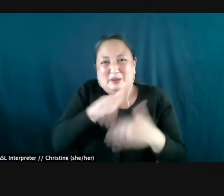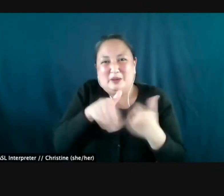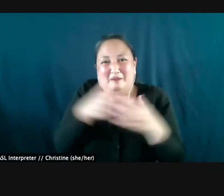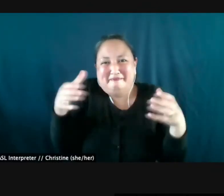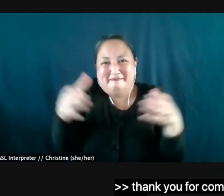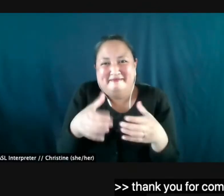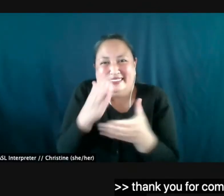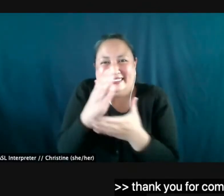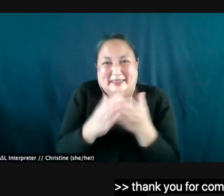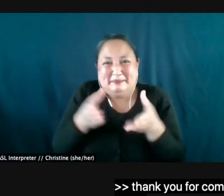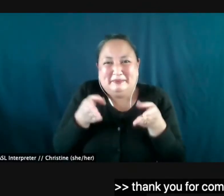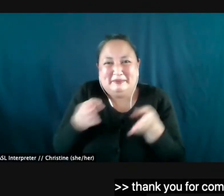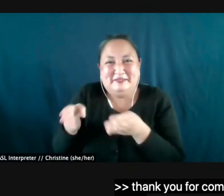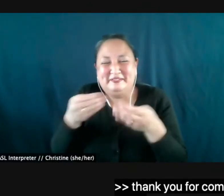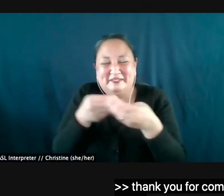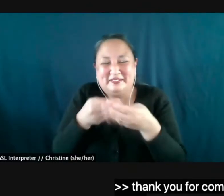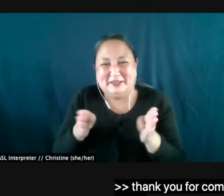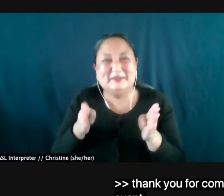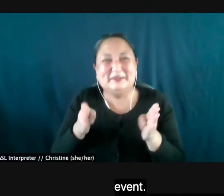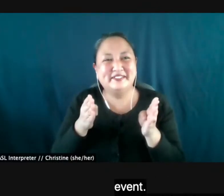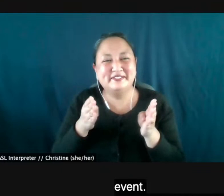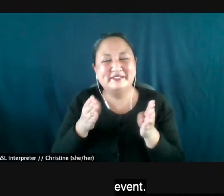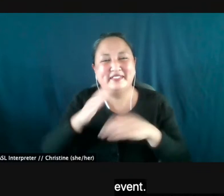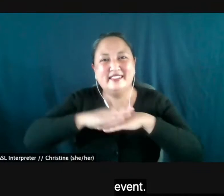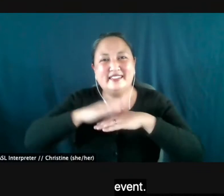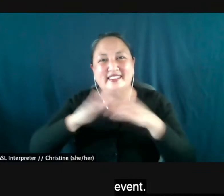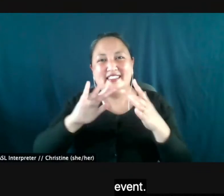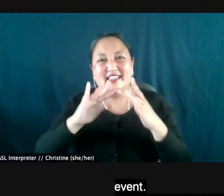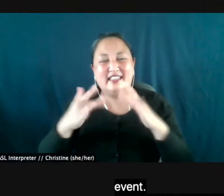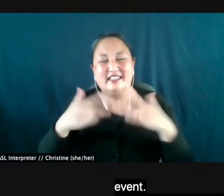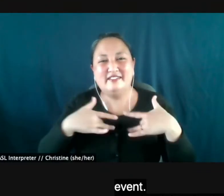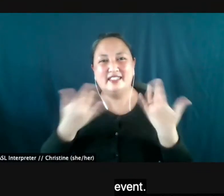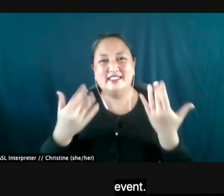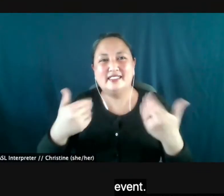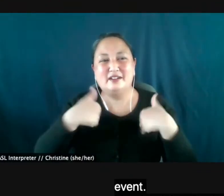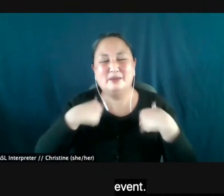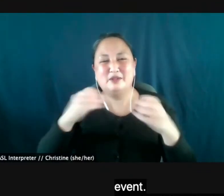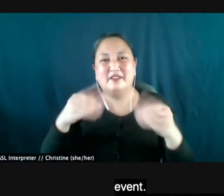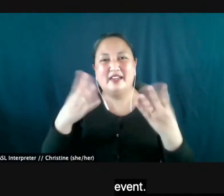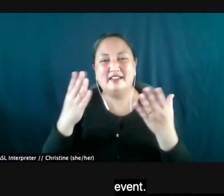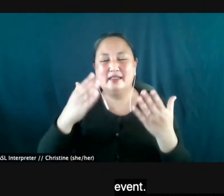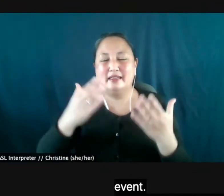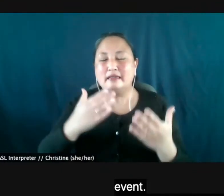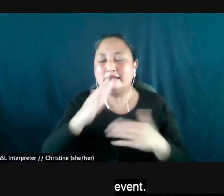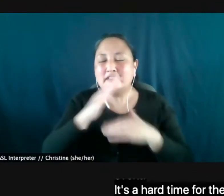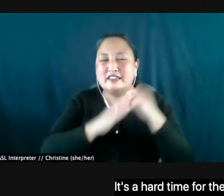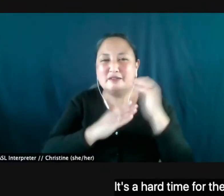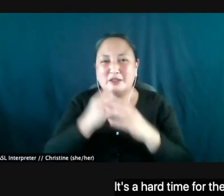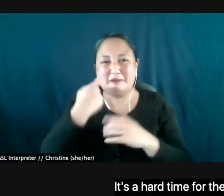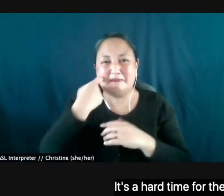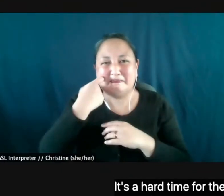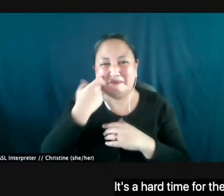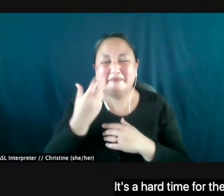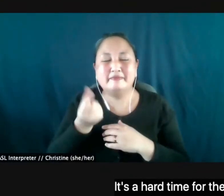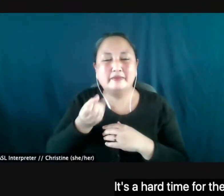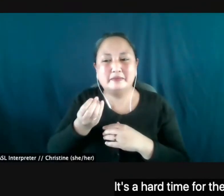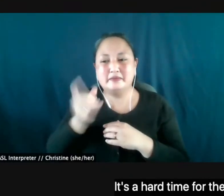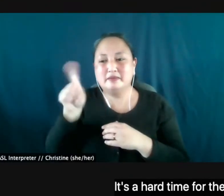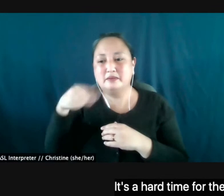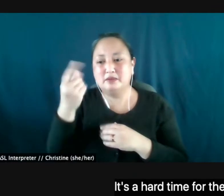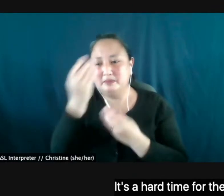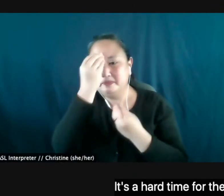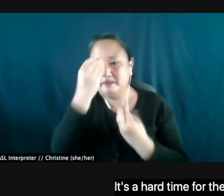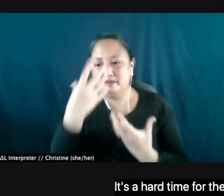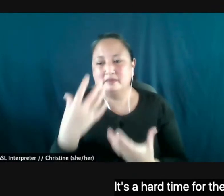in some kind of room. At least these digital events have been giving me that kind of solace recently. So I'm just gonna start